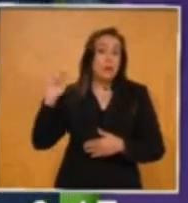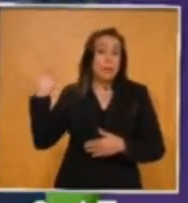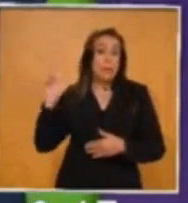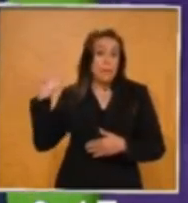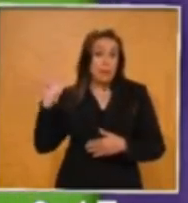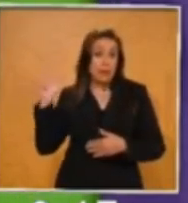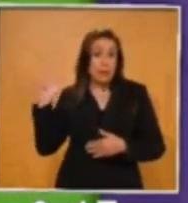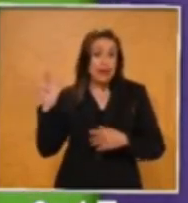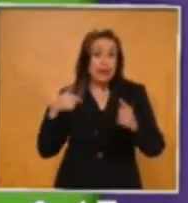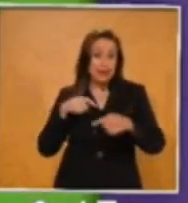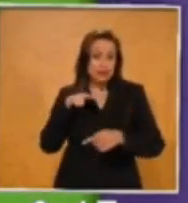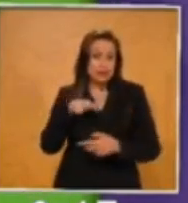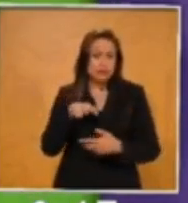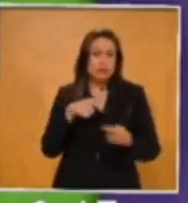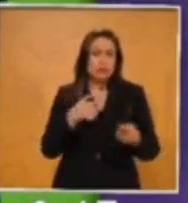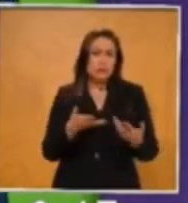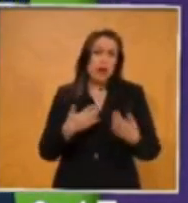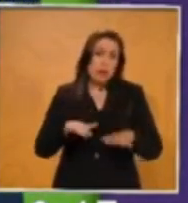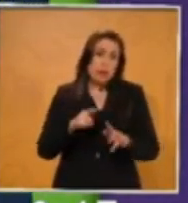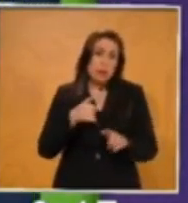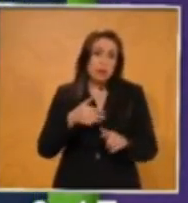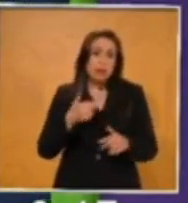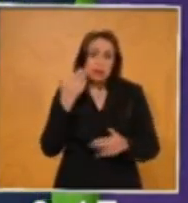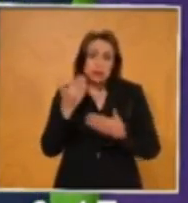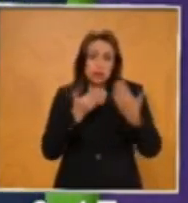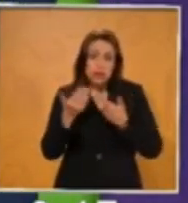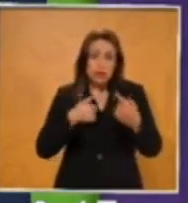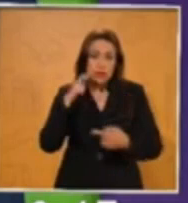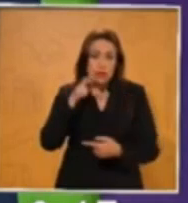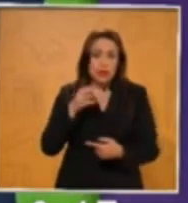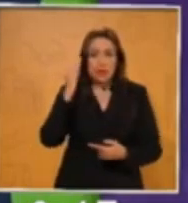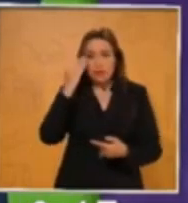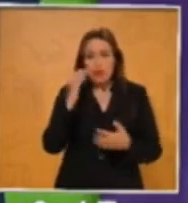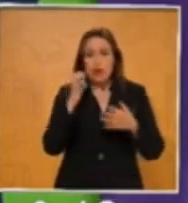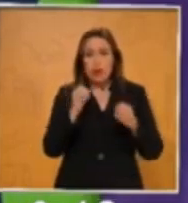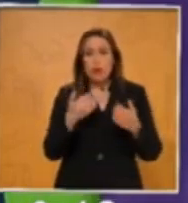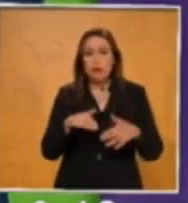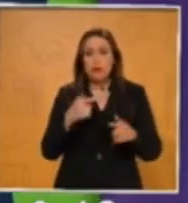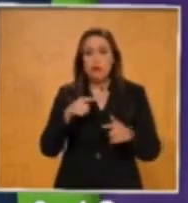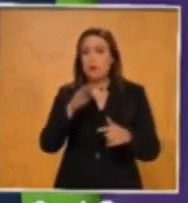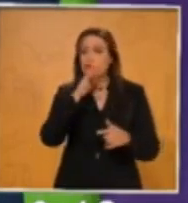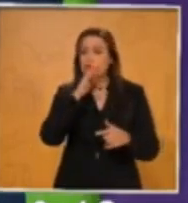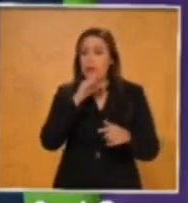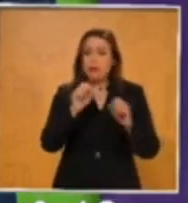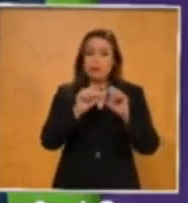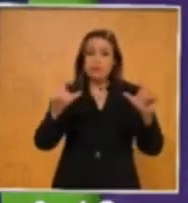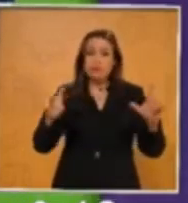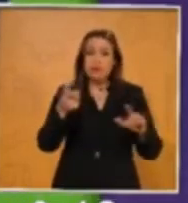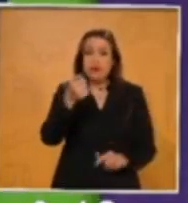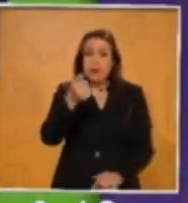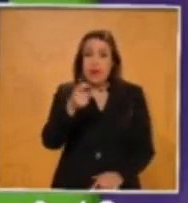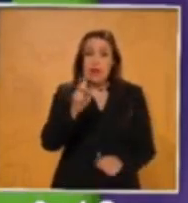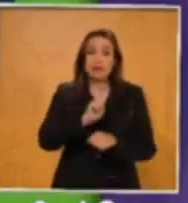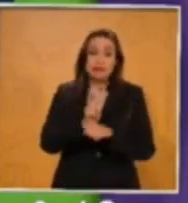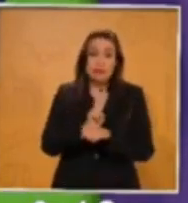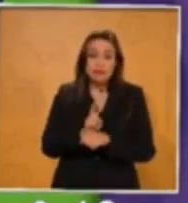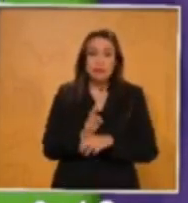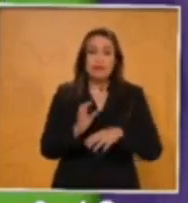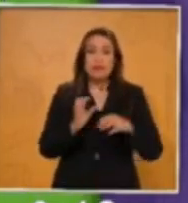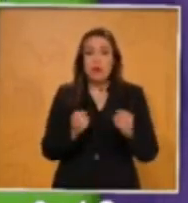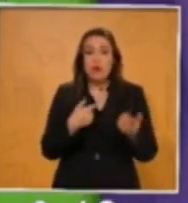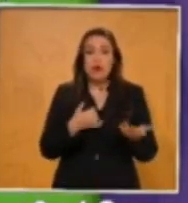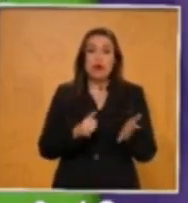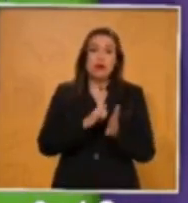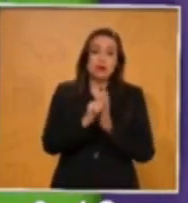28, probably you use the Facebook, or probably your mom played your smart TV at home in the